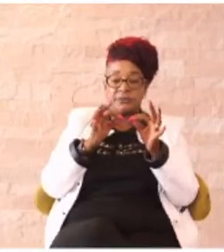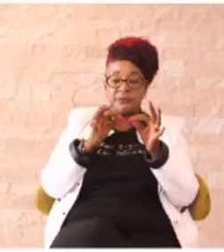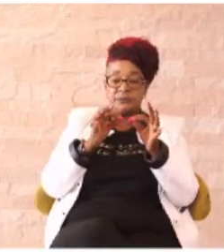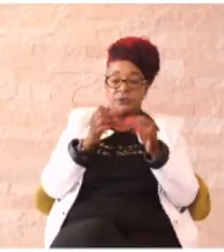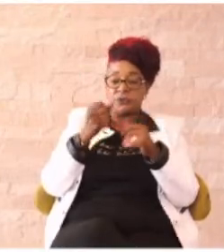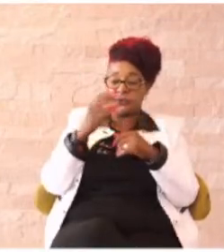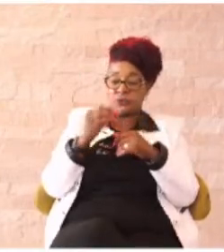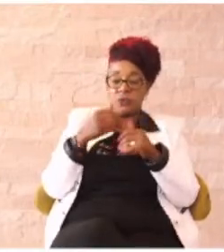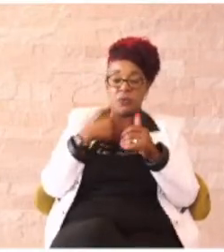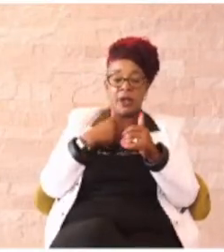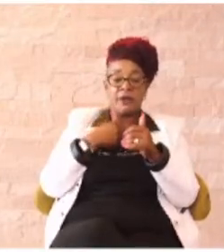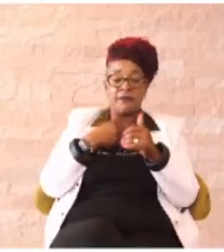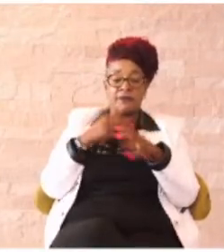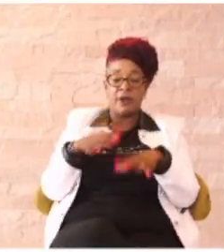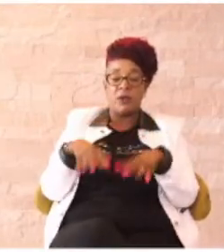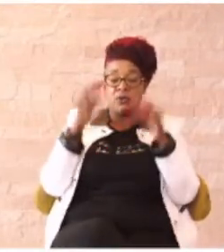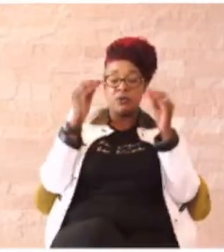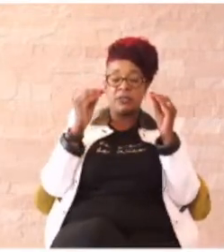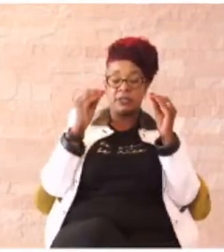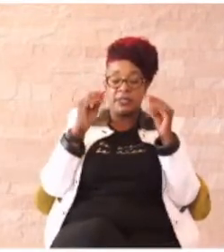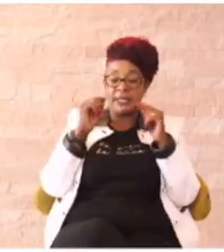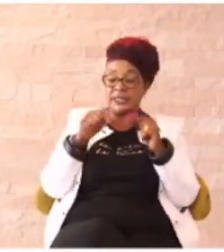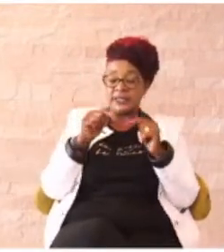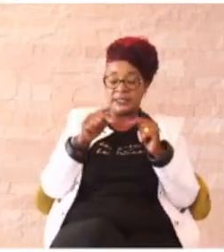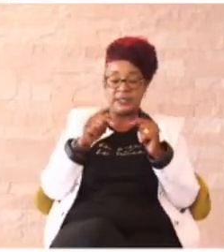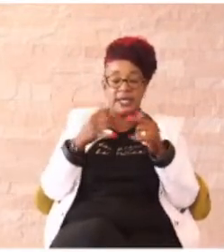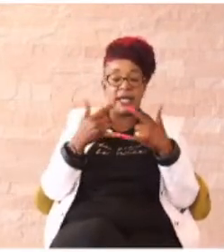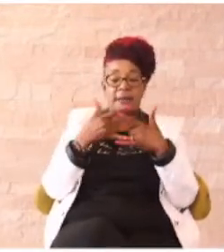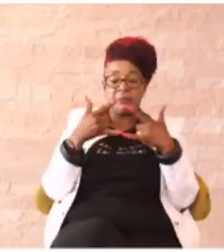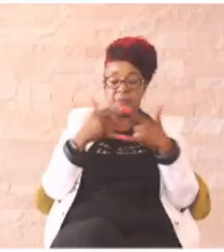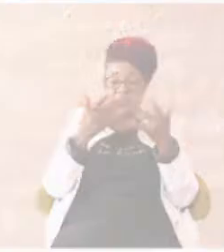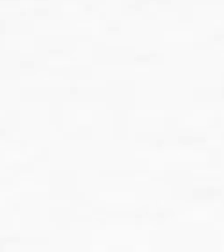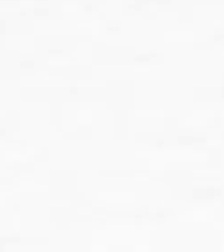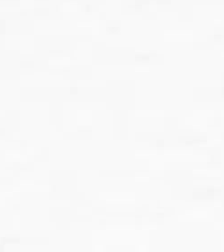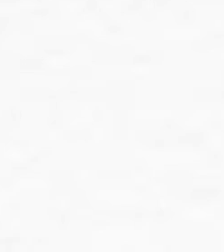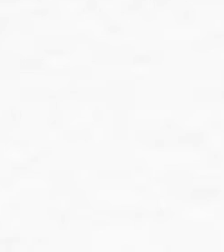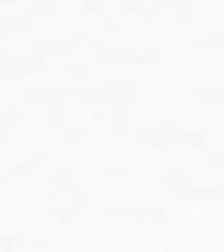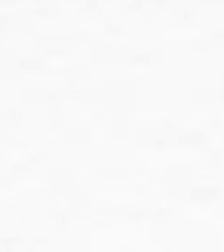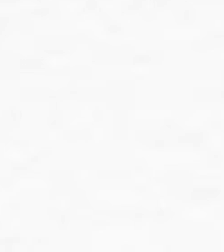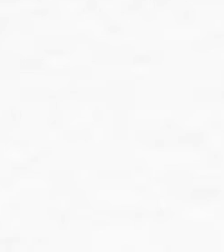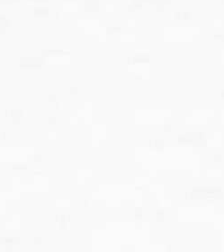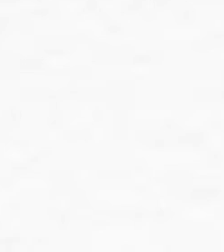have found this kind of gaps in the law, and we discuss